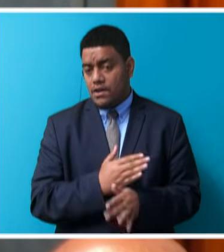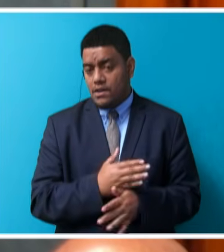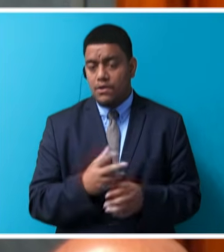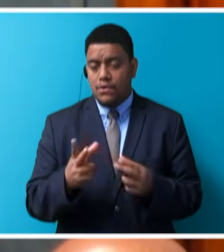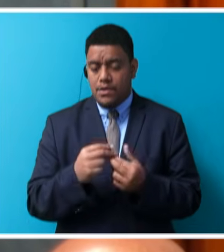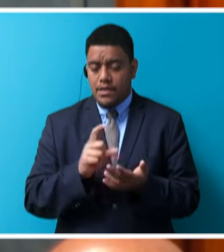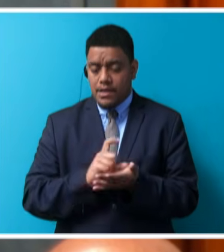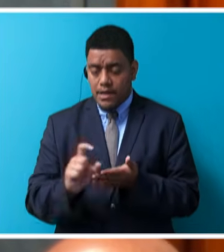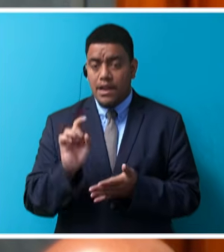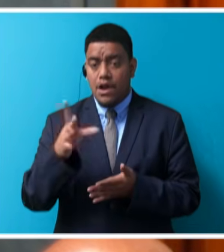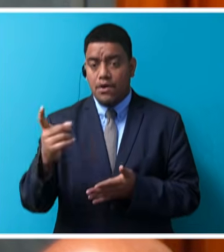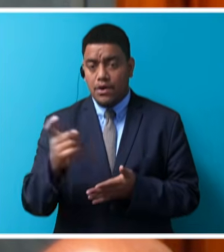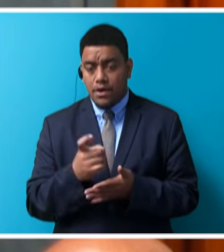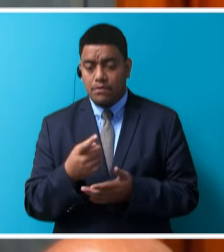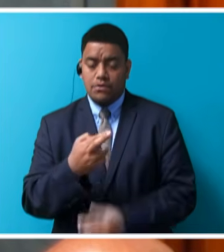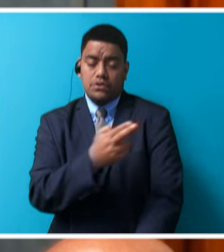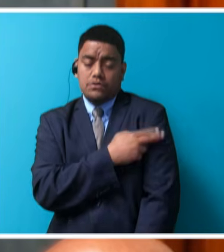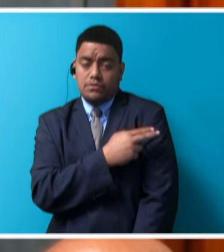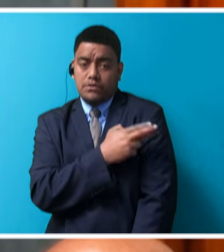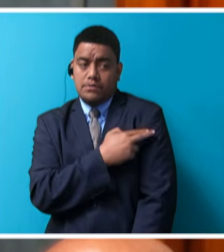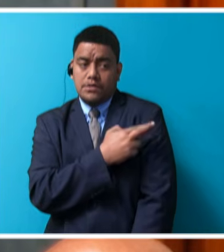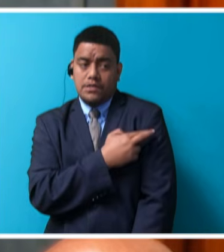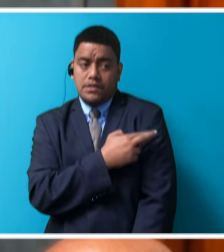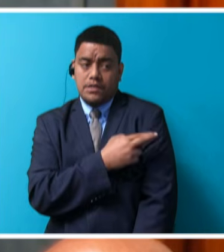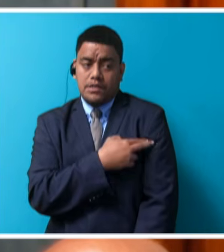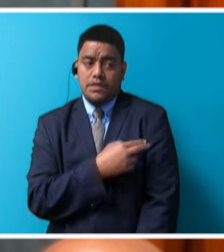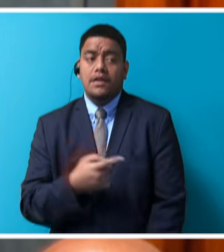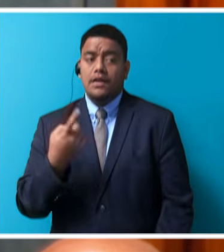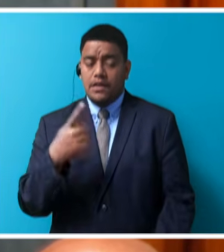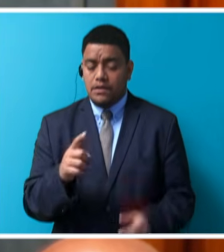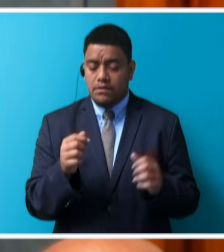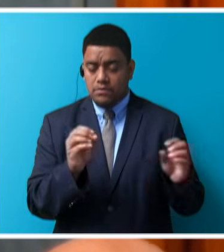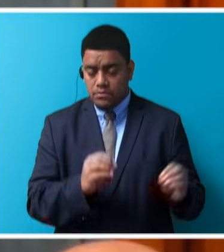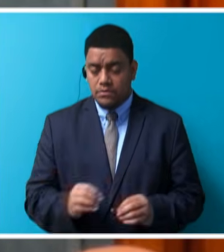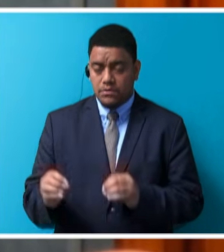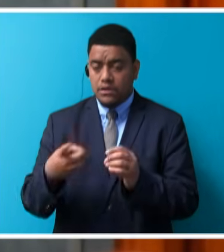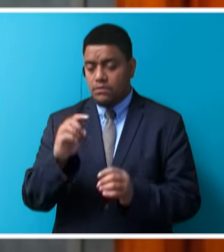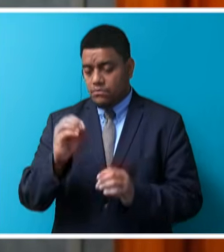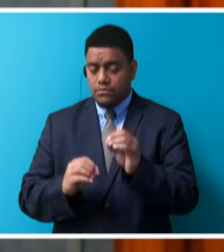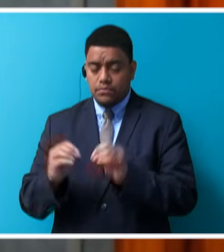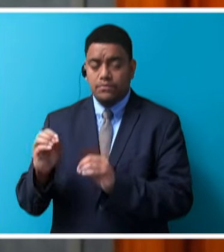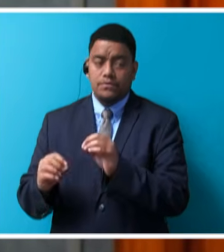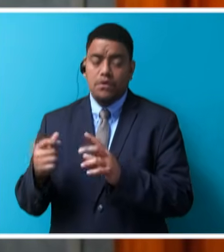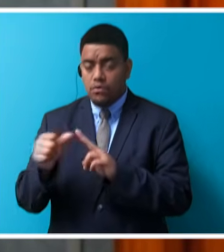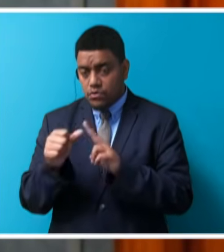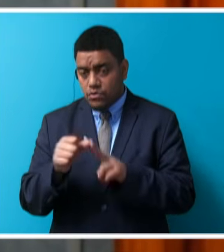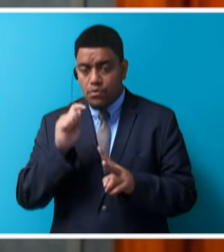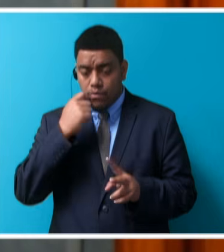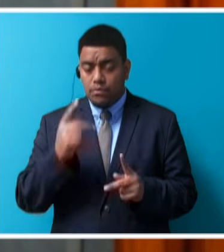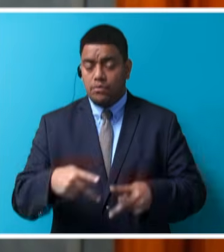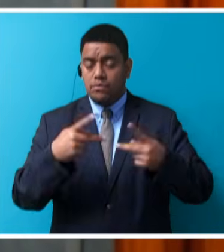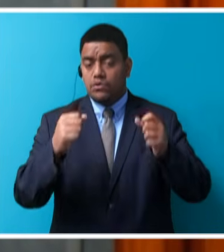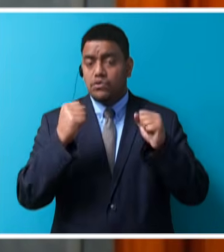clear outcomes, responsibilities, financing arrangements, and monitoring indicators. It will promote